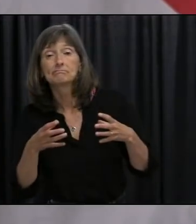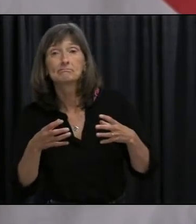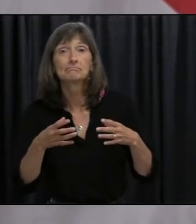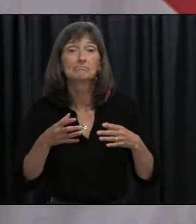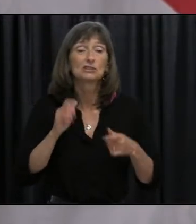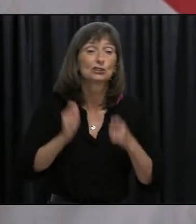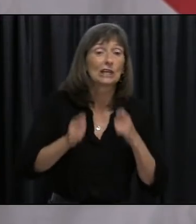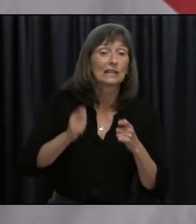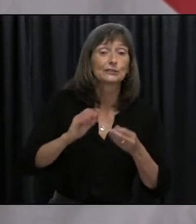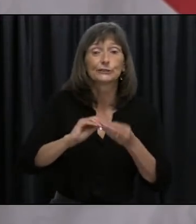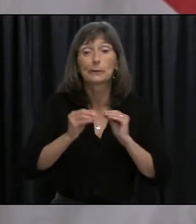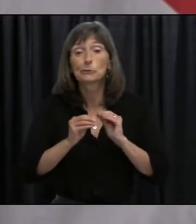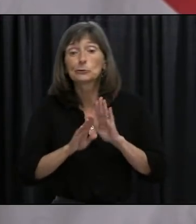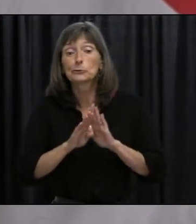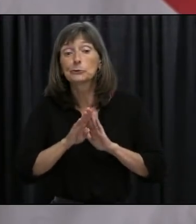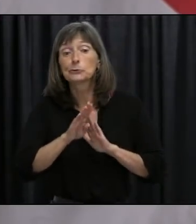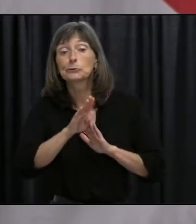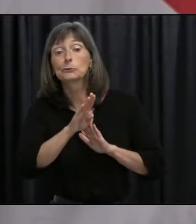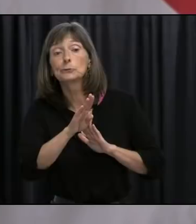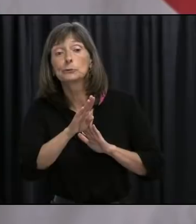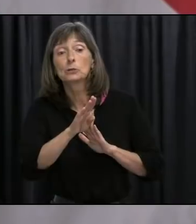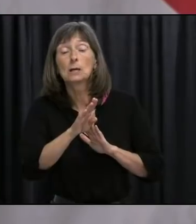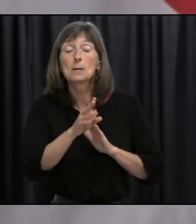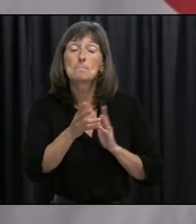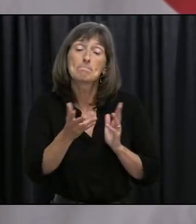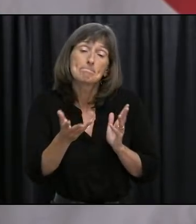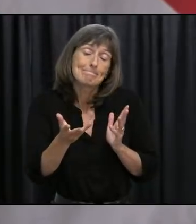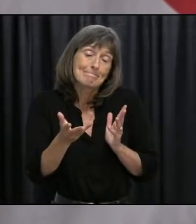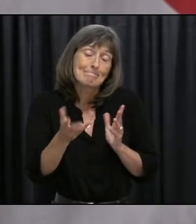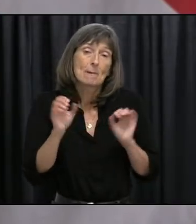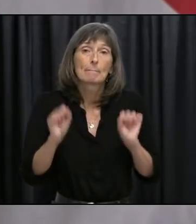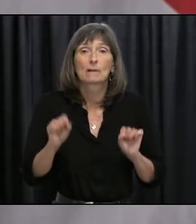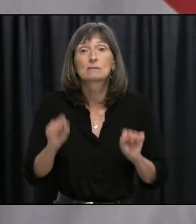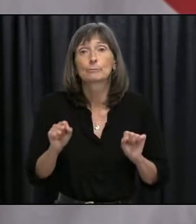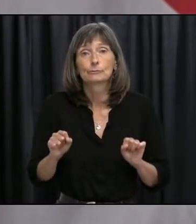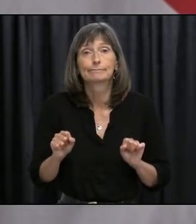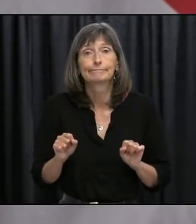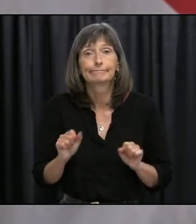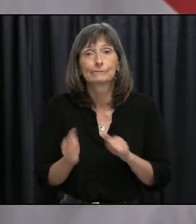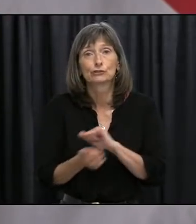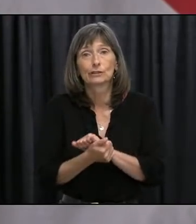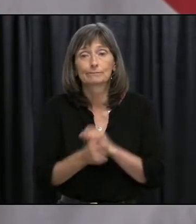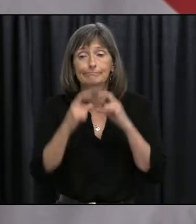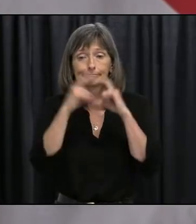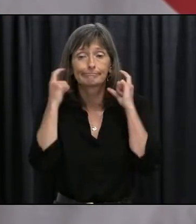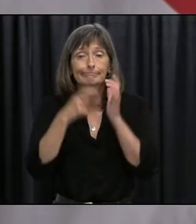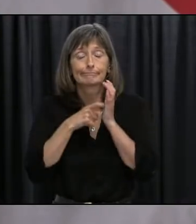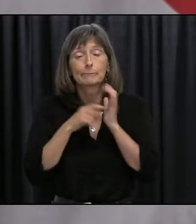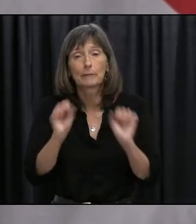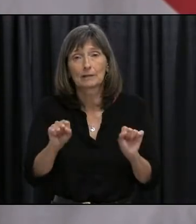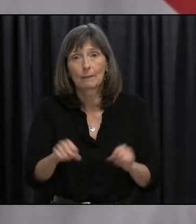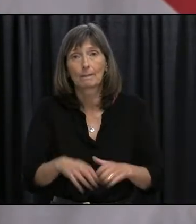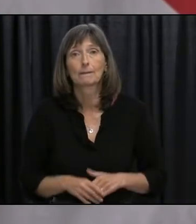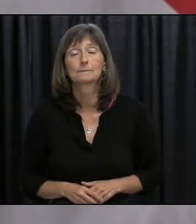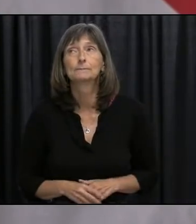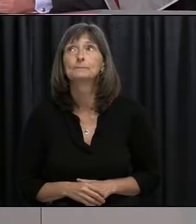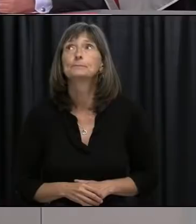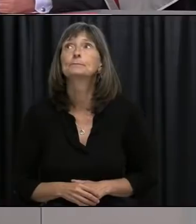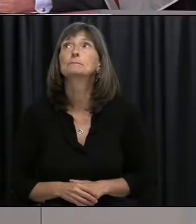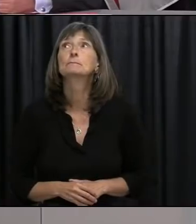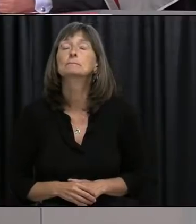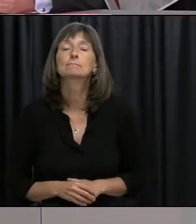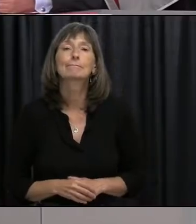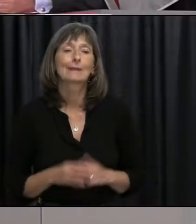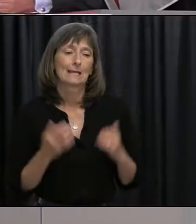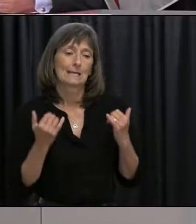if we have a change in prevalence of COVID-19 in the province, then, you know, we may have to reconsider that position. So we're at alert